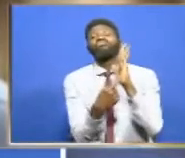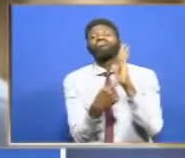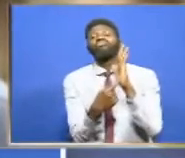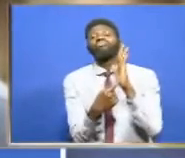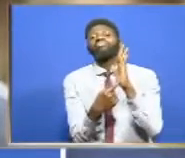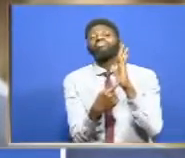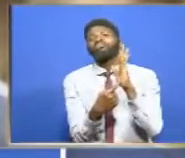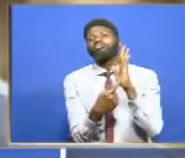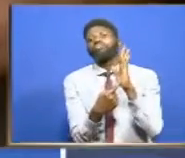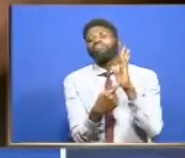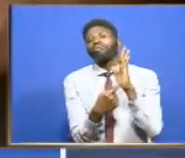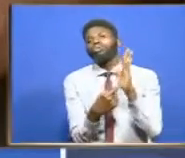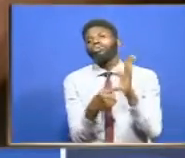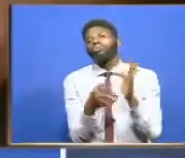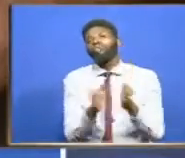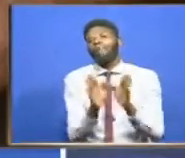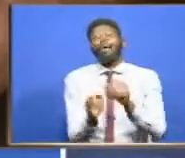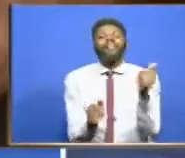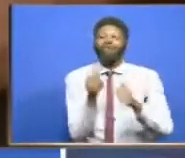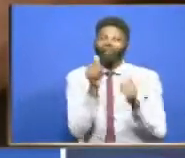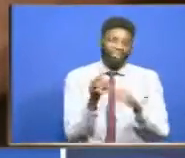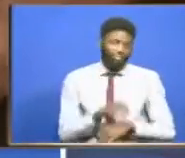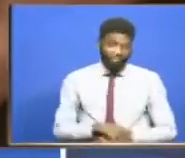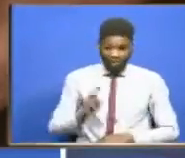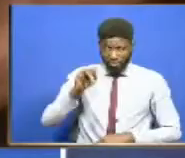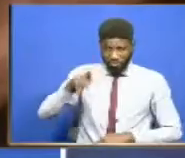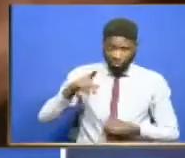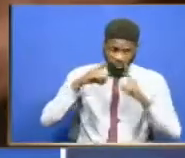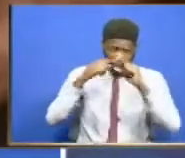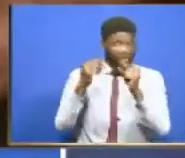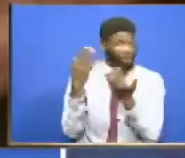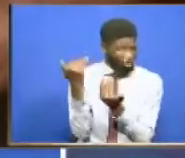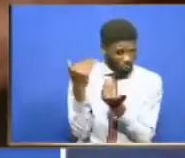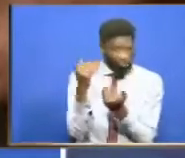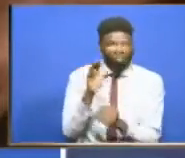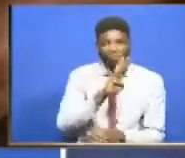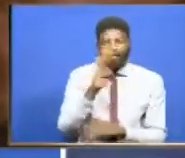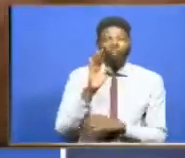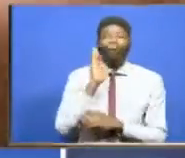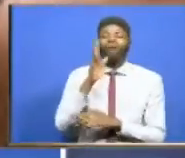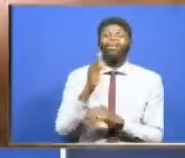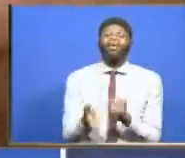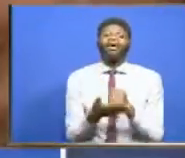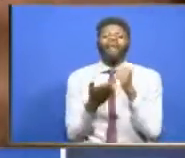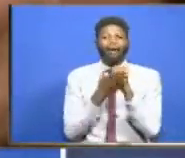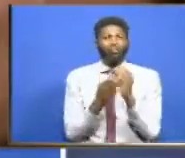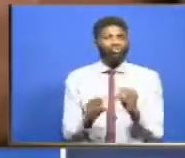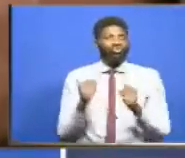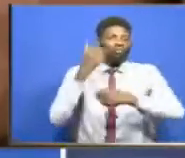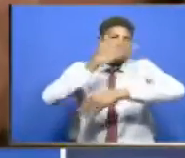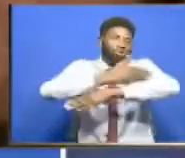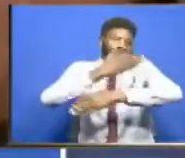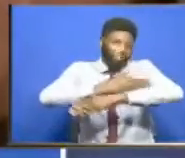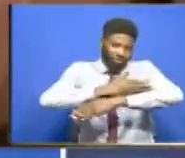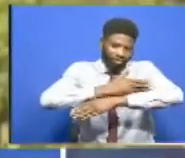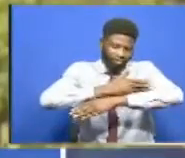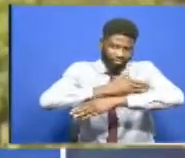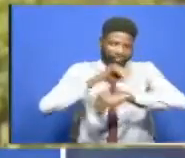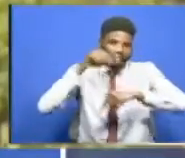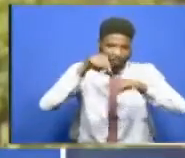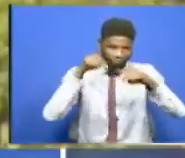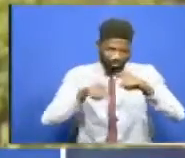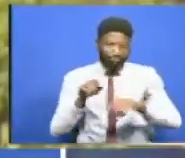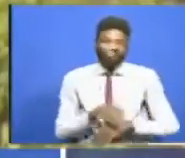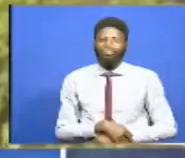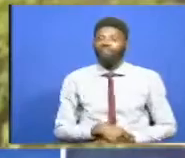legislator says there is hope the BBI will adequately address issues touching on boundary delimitation. I